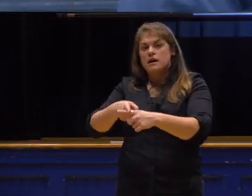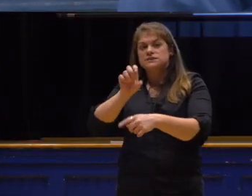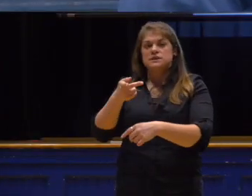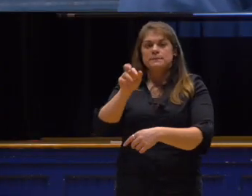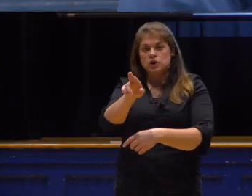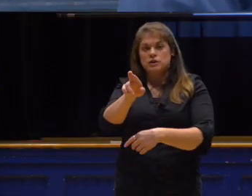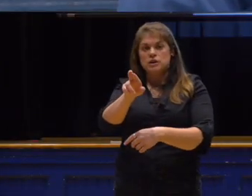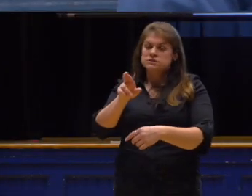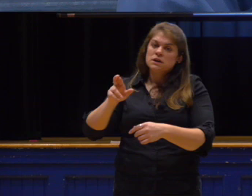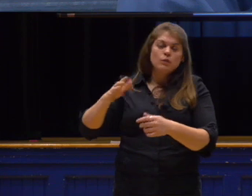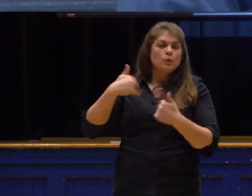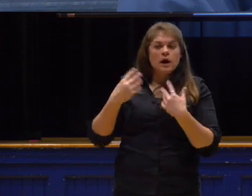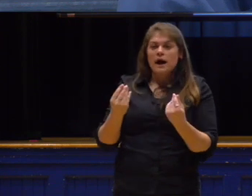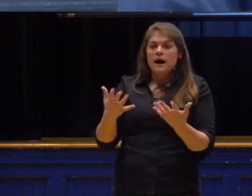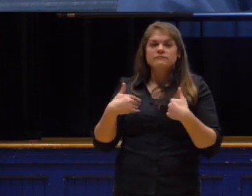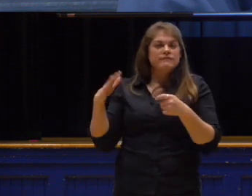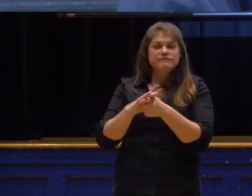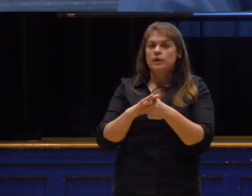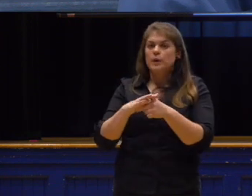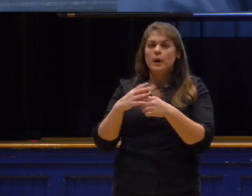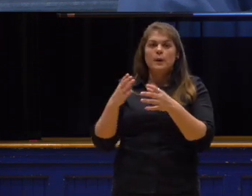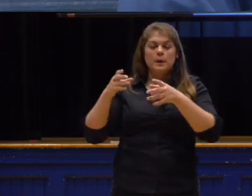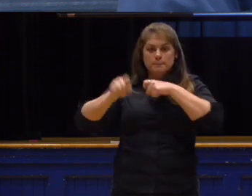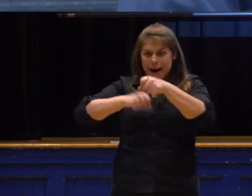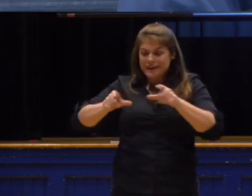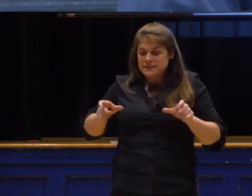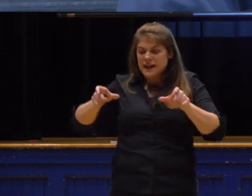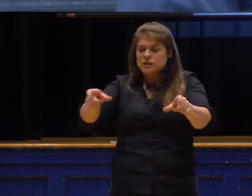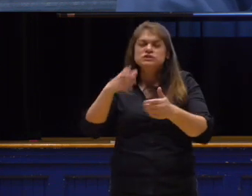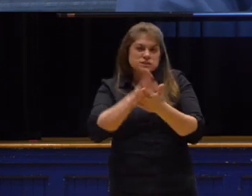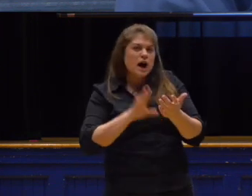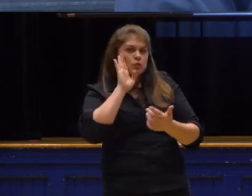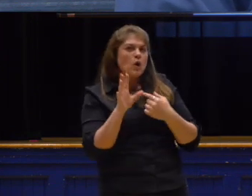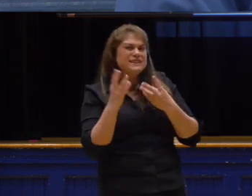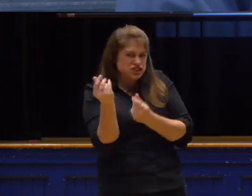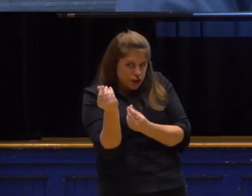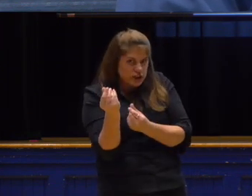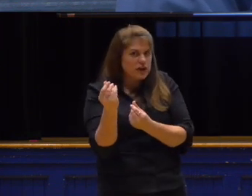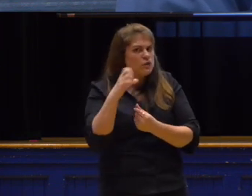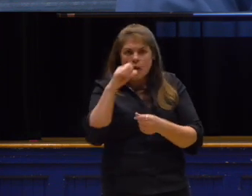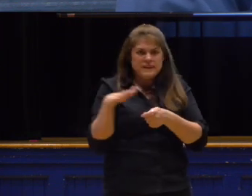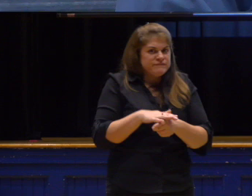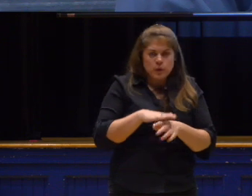before, full bike lanes. Portions of it are going to be off-road, so the sidewalk in certain areas are going to be